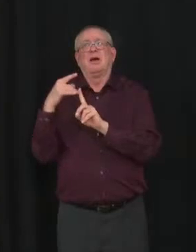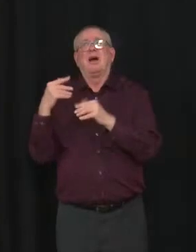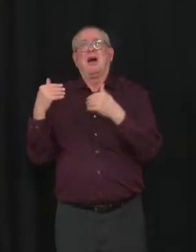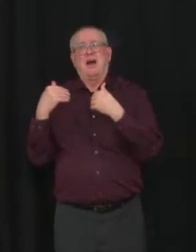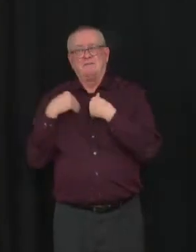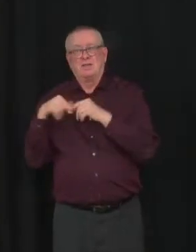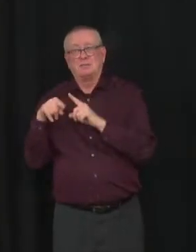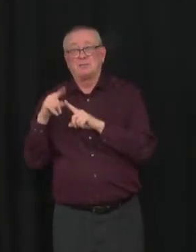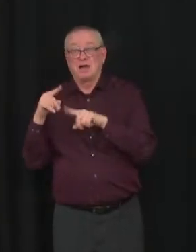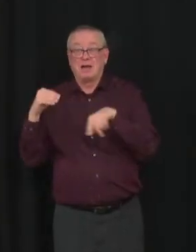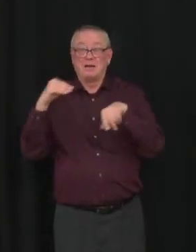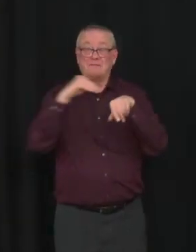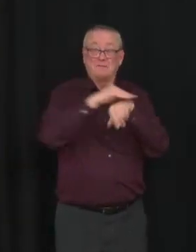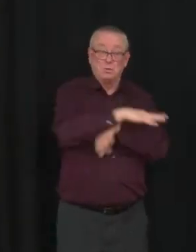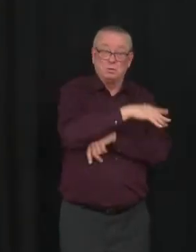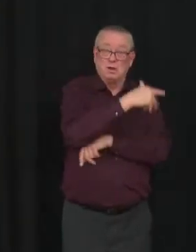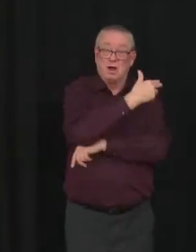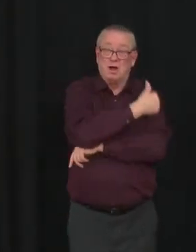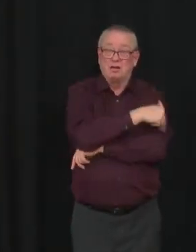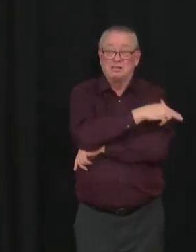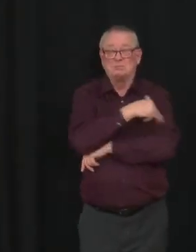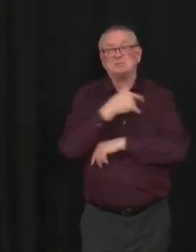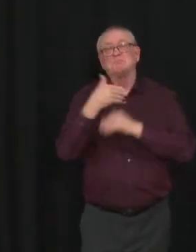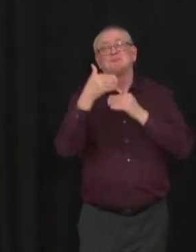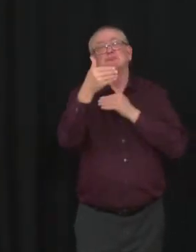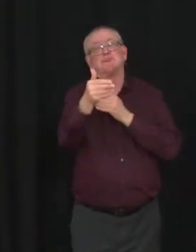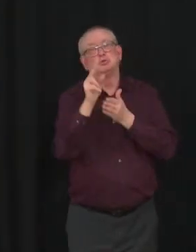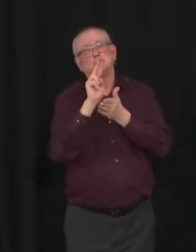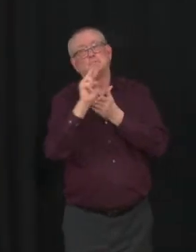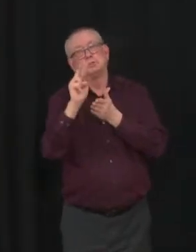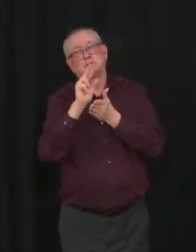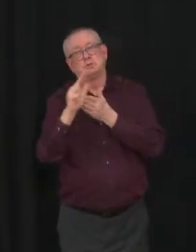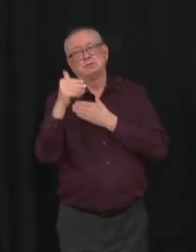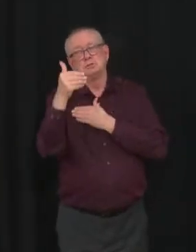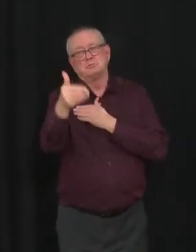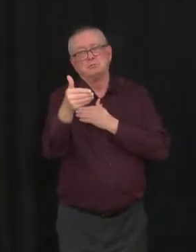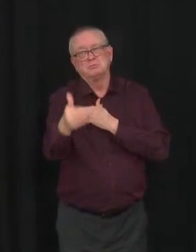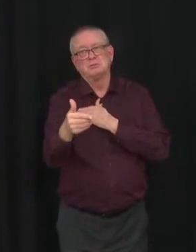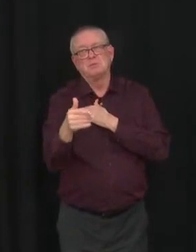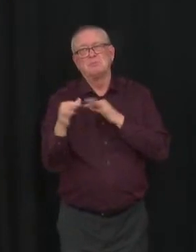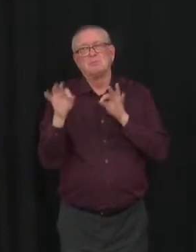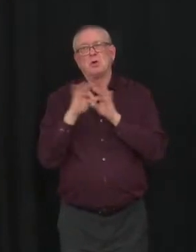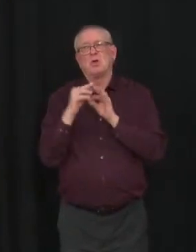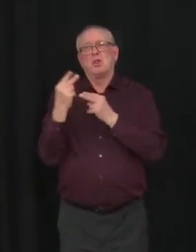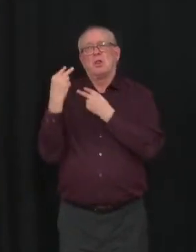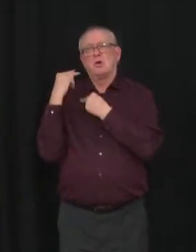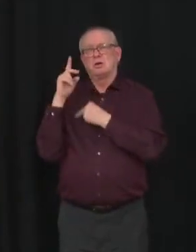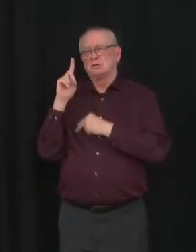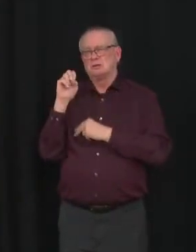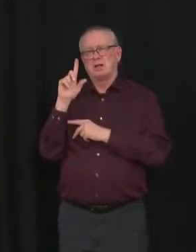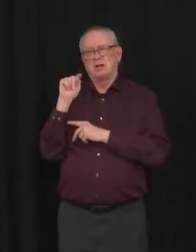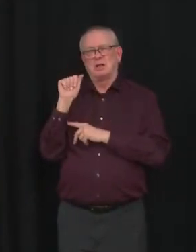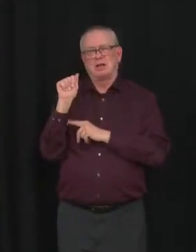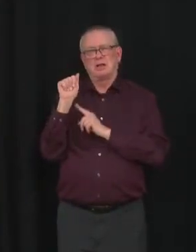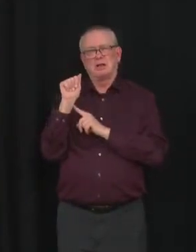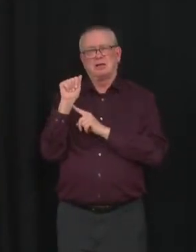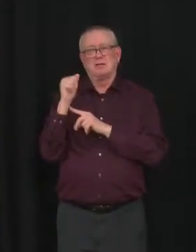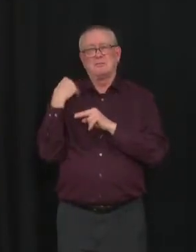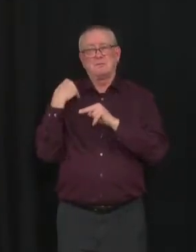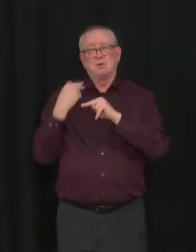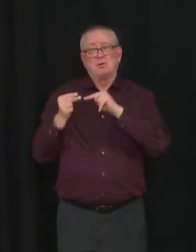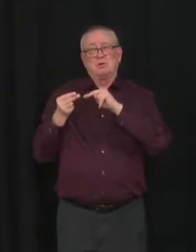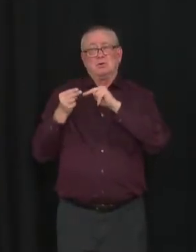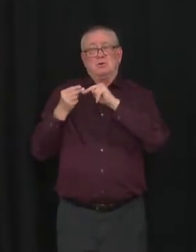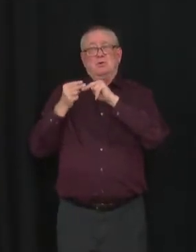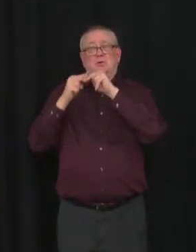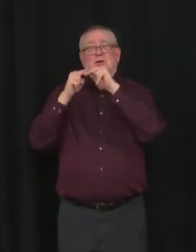weeks. The other thing that we know from watching our Delta wave is that when we saw a steep rise in cases, it actually took about a month